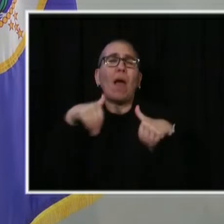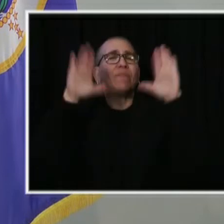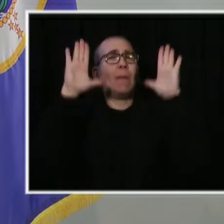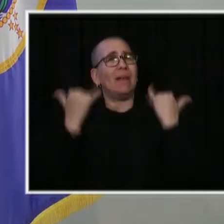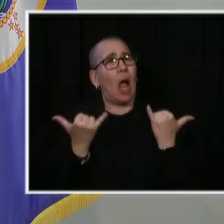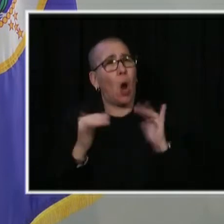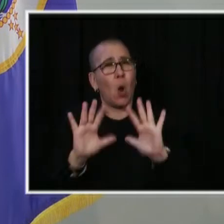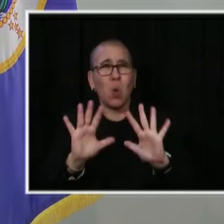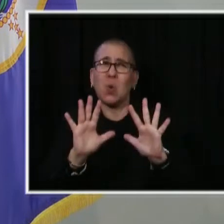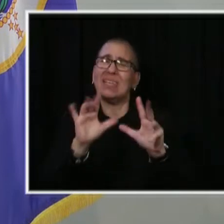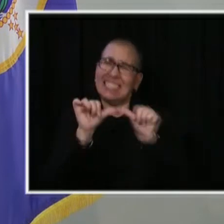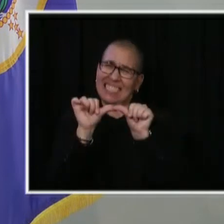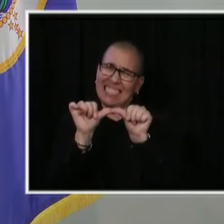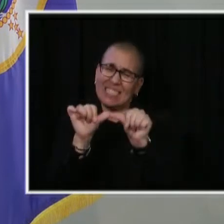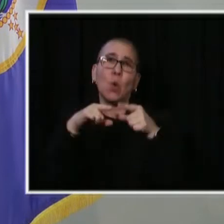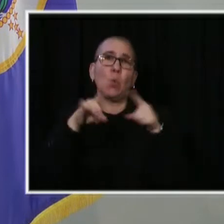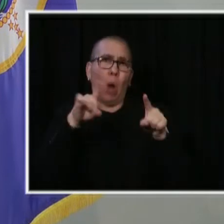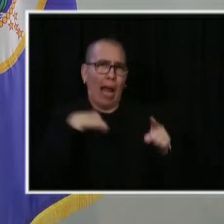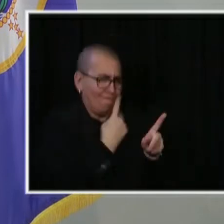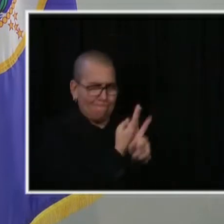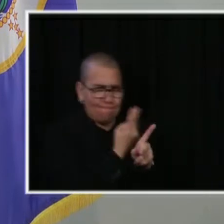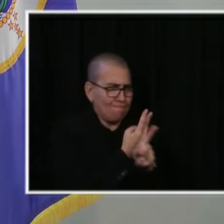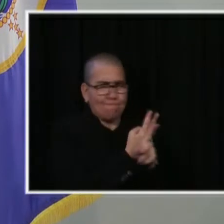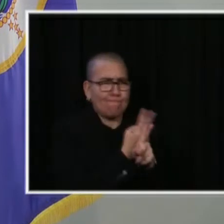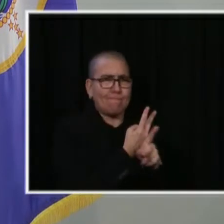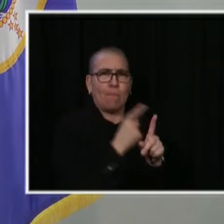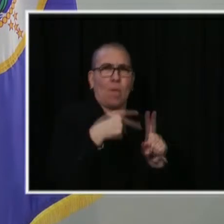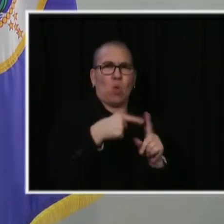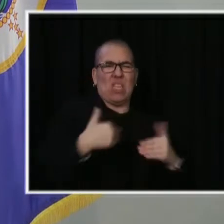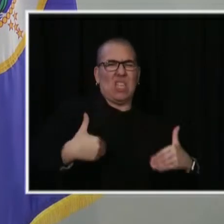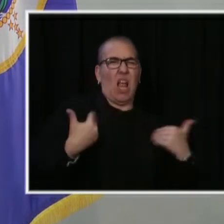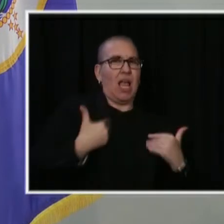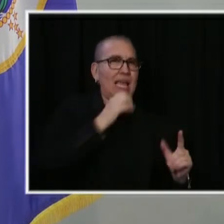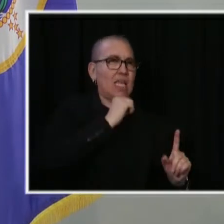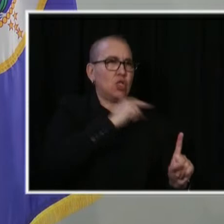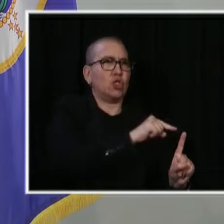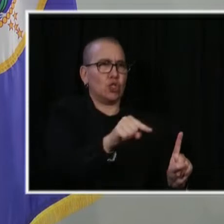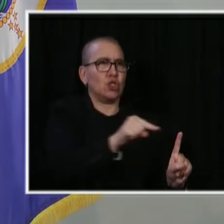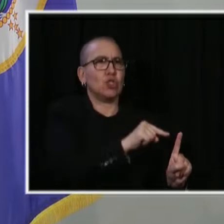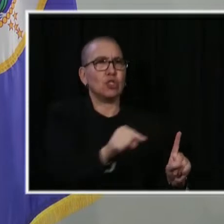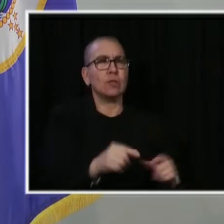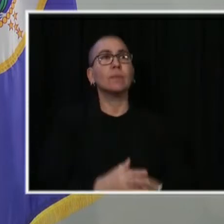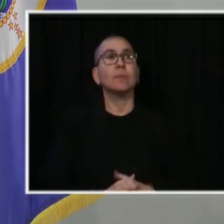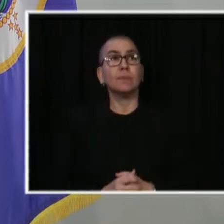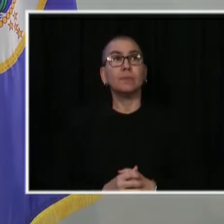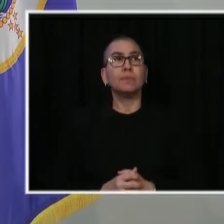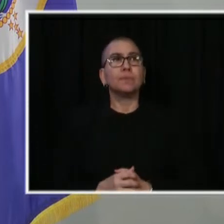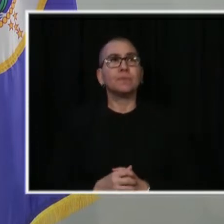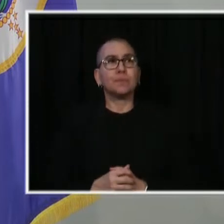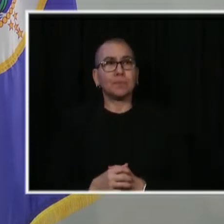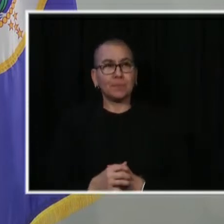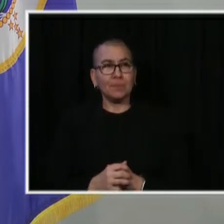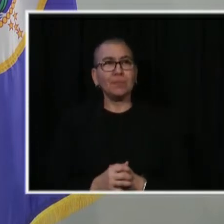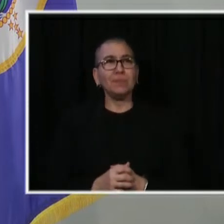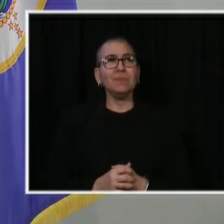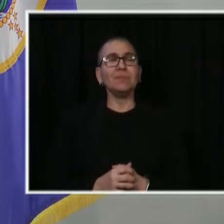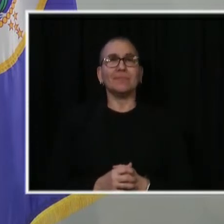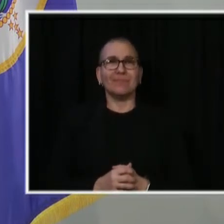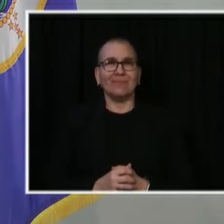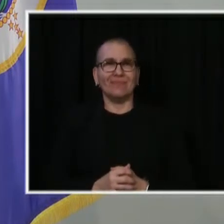out there, frontline healthcare workers, frontline food service workers. It's a pretty important time because we take that